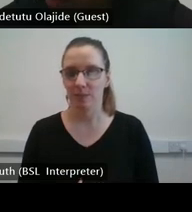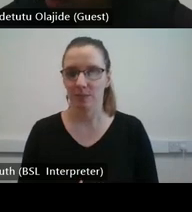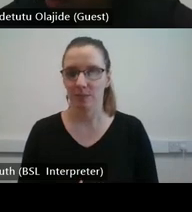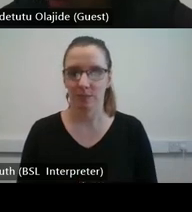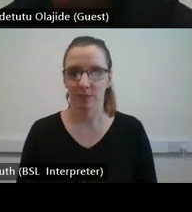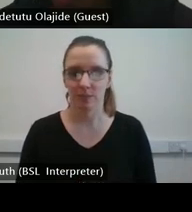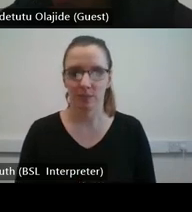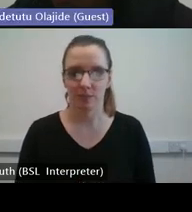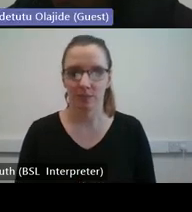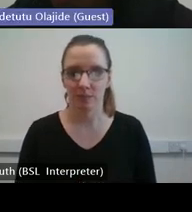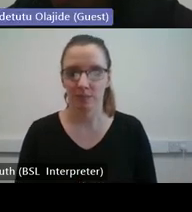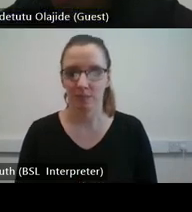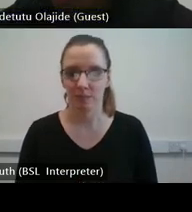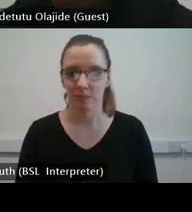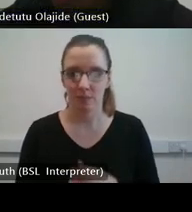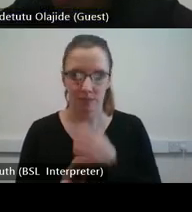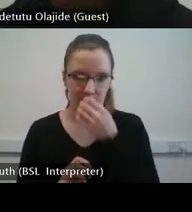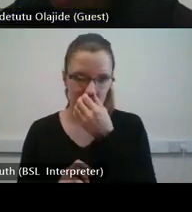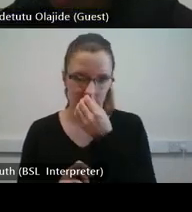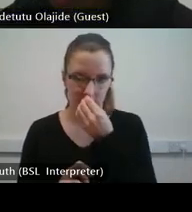I'll take that if you want.